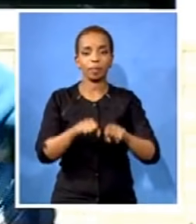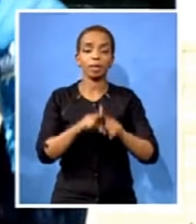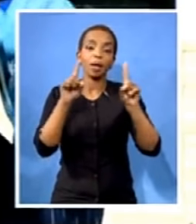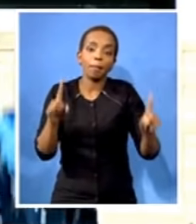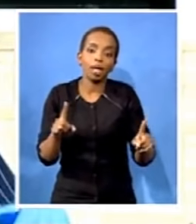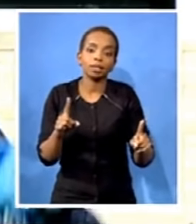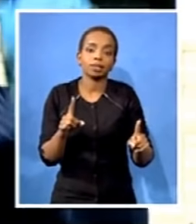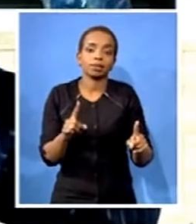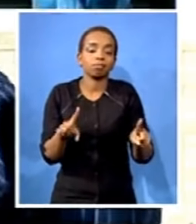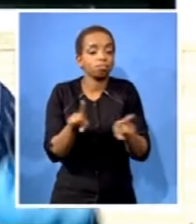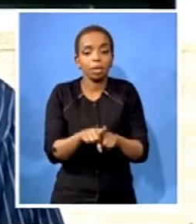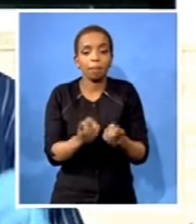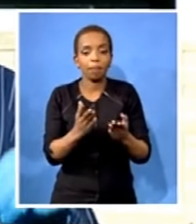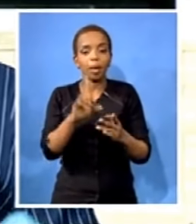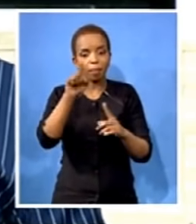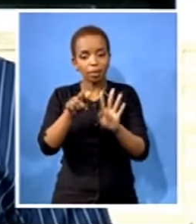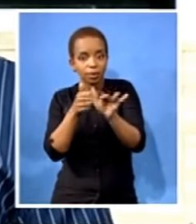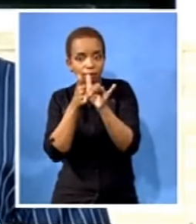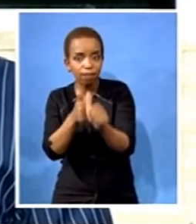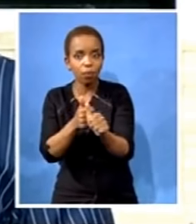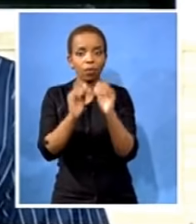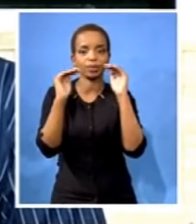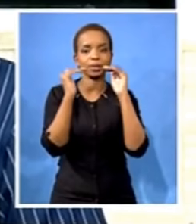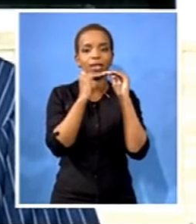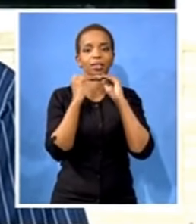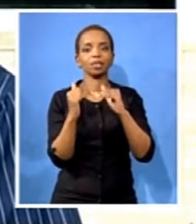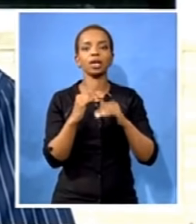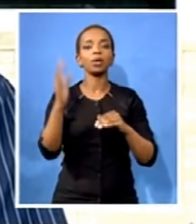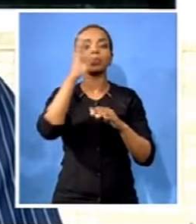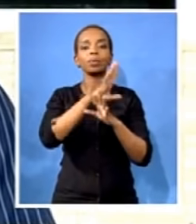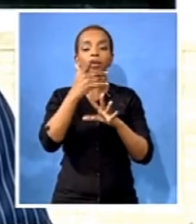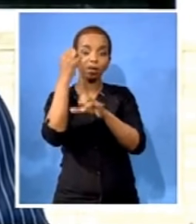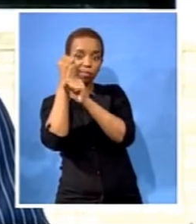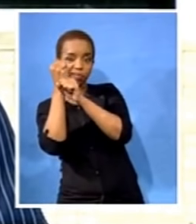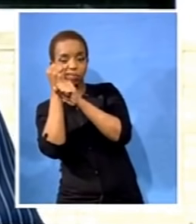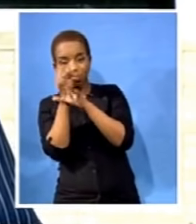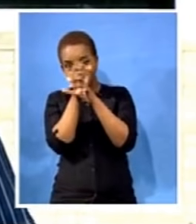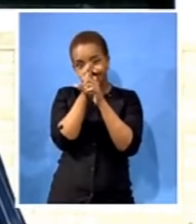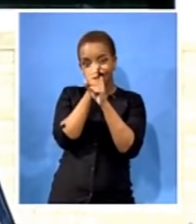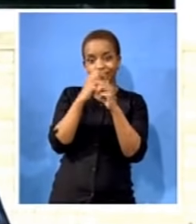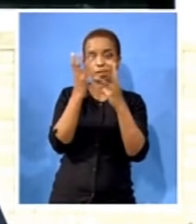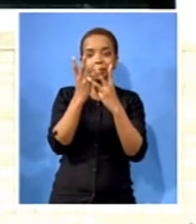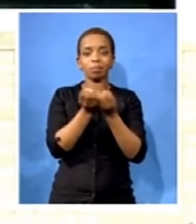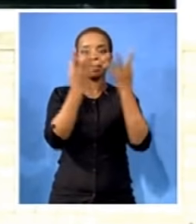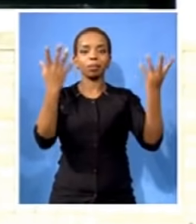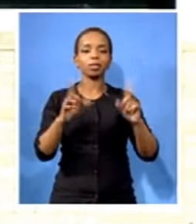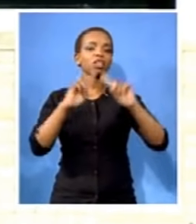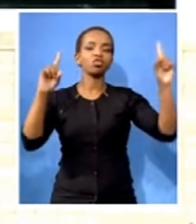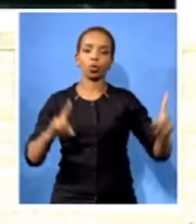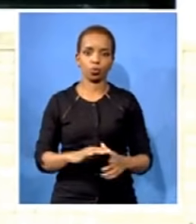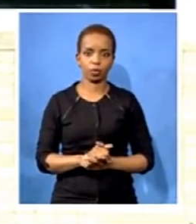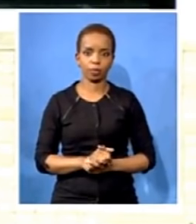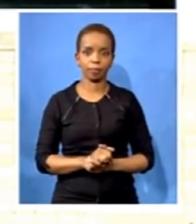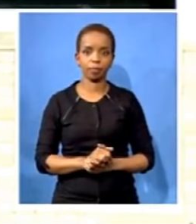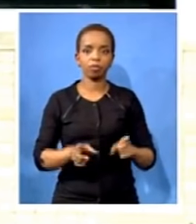So there's no longer omunye post go munye. That is not going to be allowed. And we are preparing for that in terms